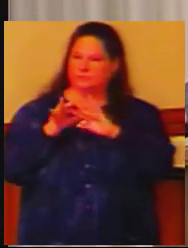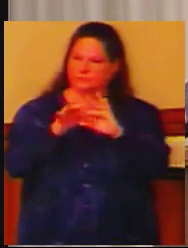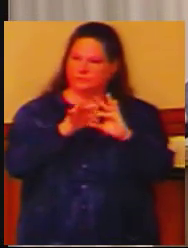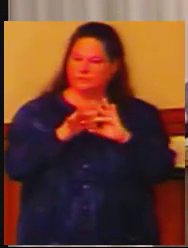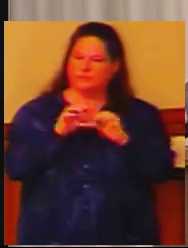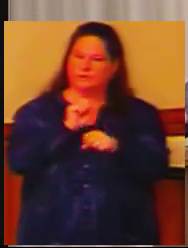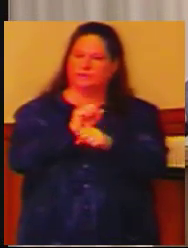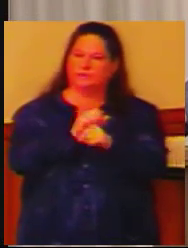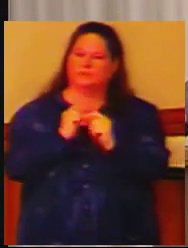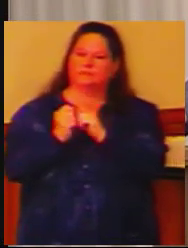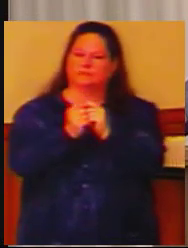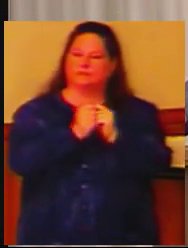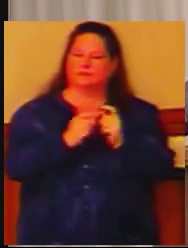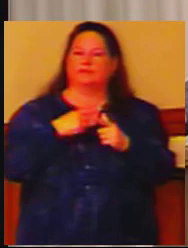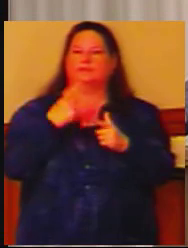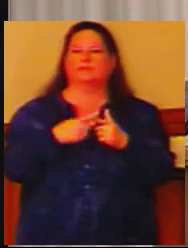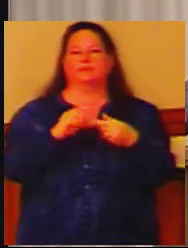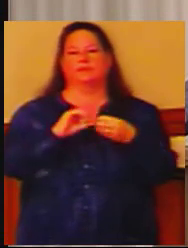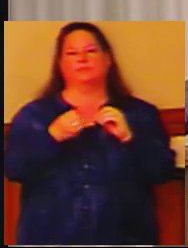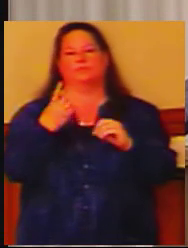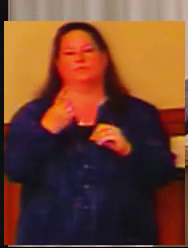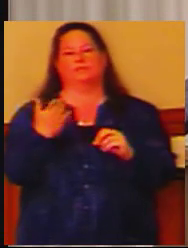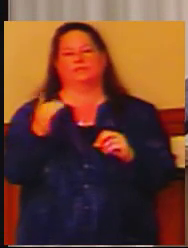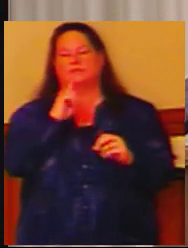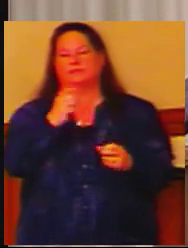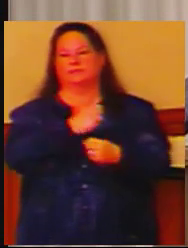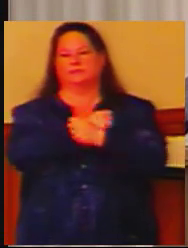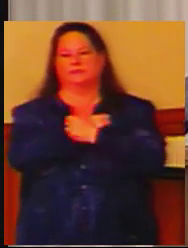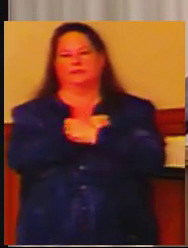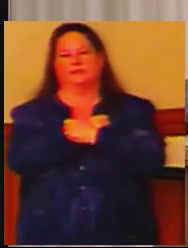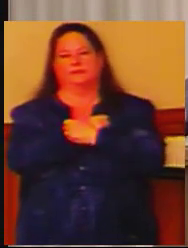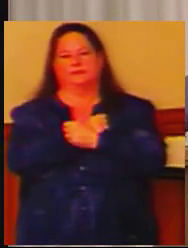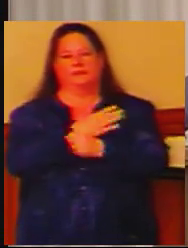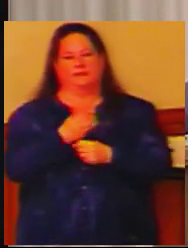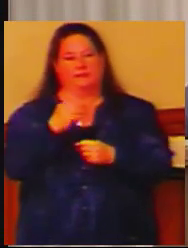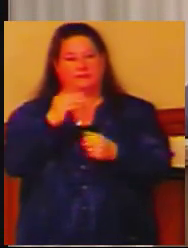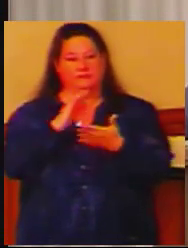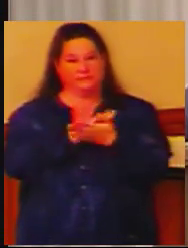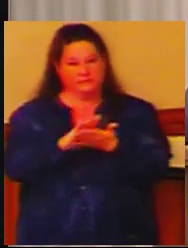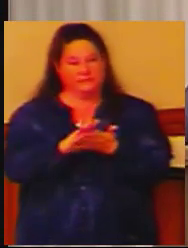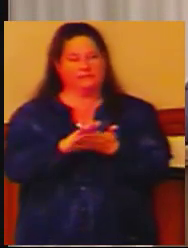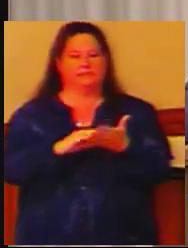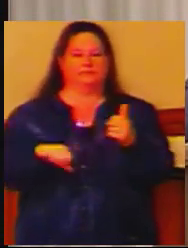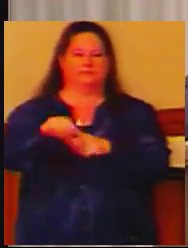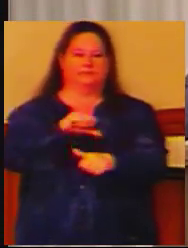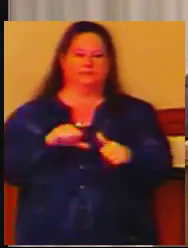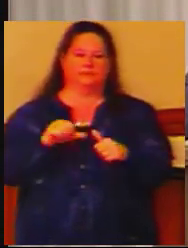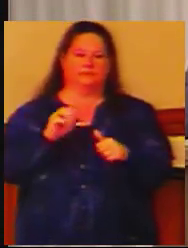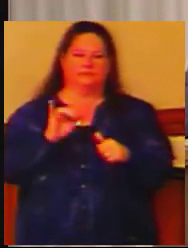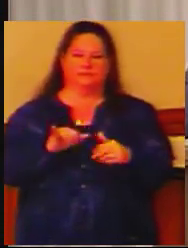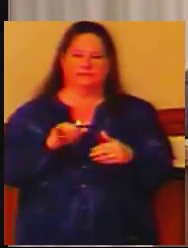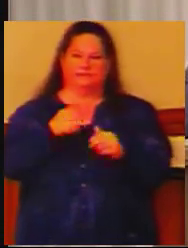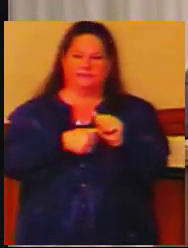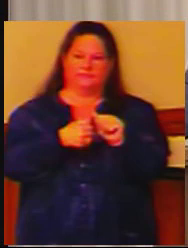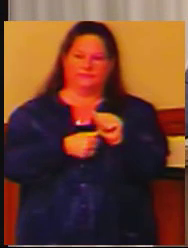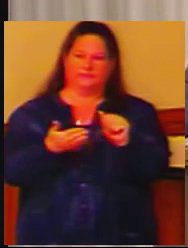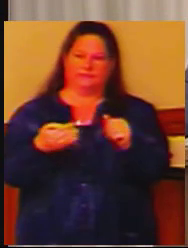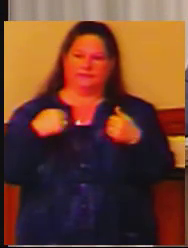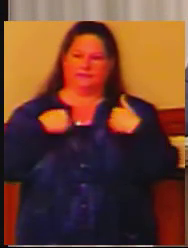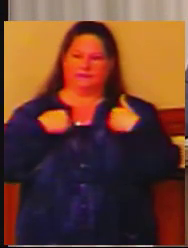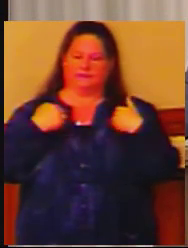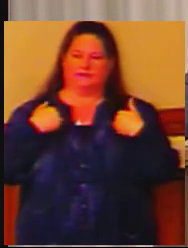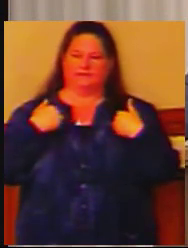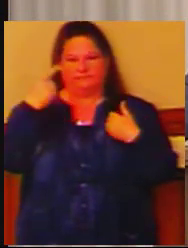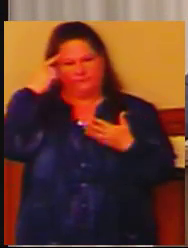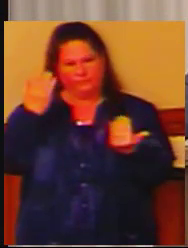together, and then, of course, the number one thing is love. And be kind to one another. And that's everything I have for